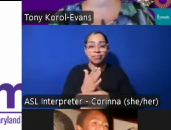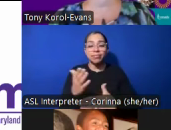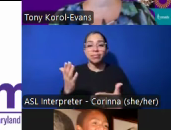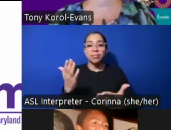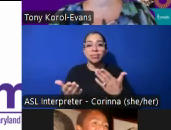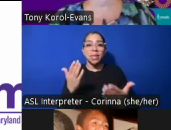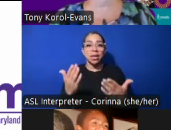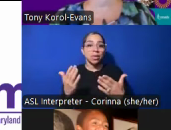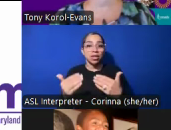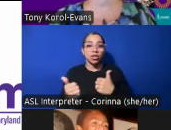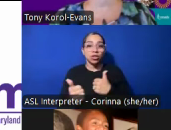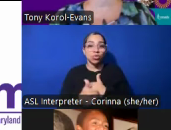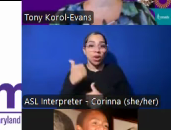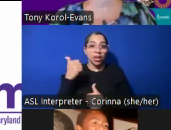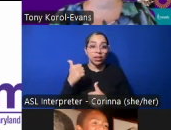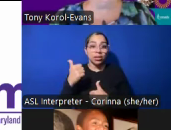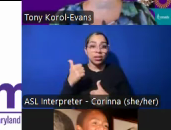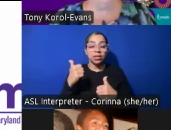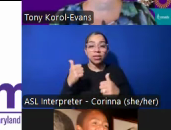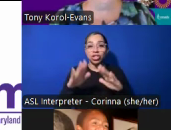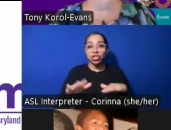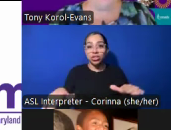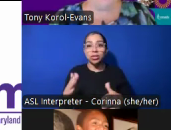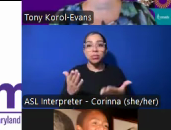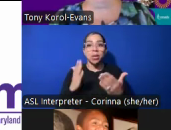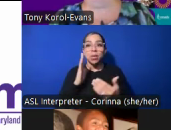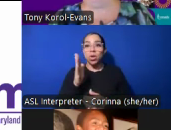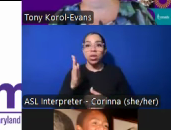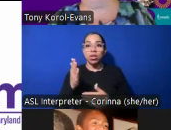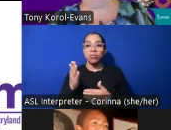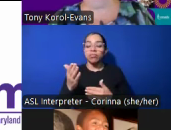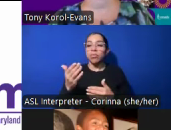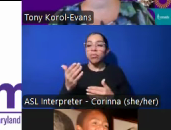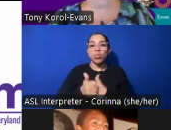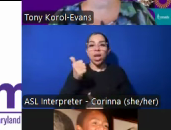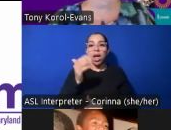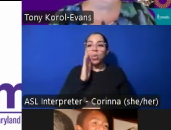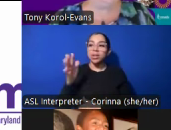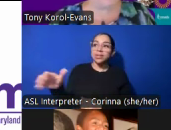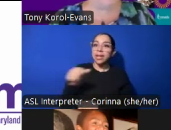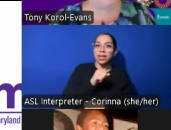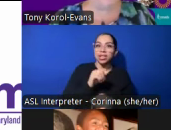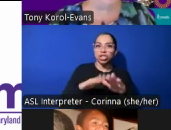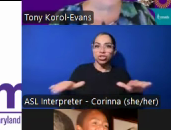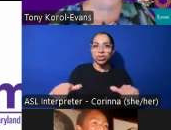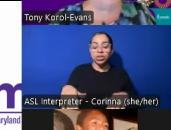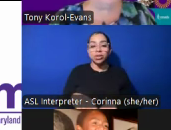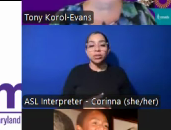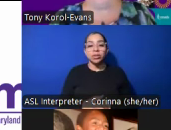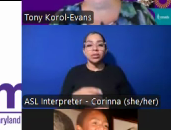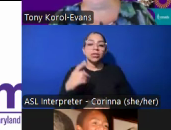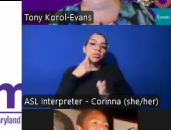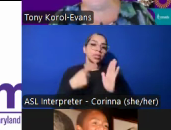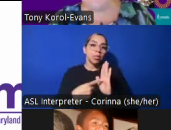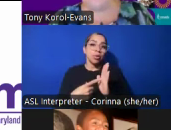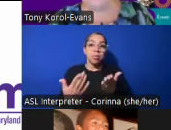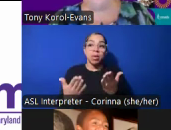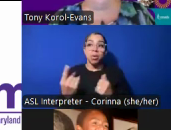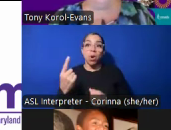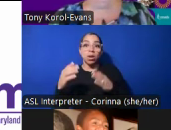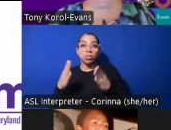may uh, threaten to take the children away, report the person. Let's say one person has documents and the other